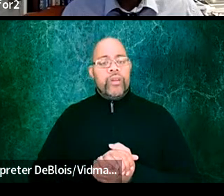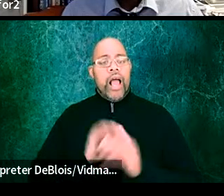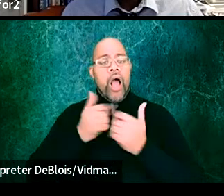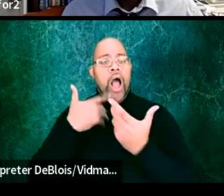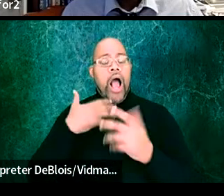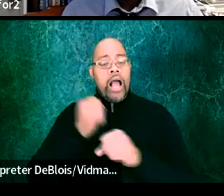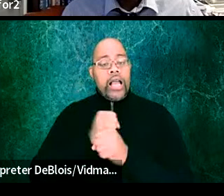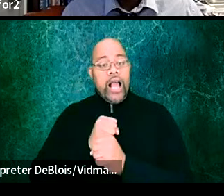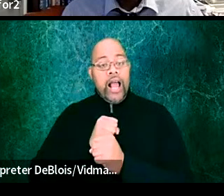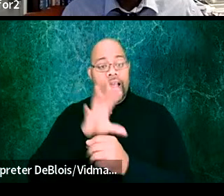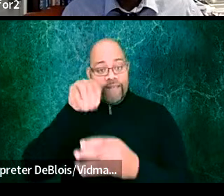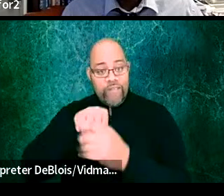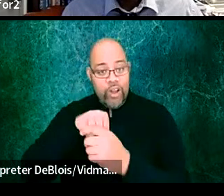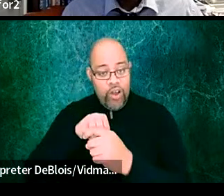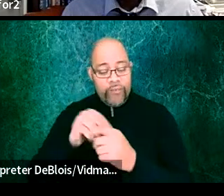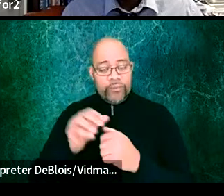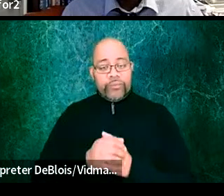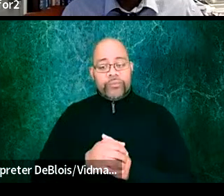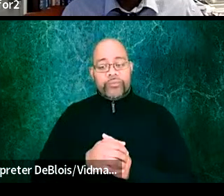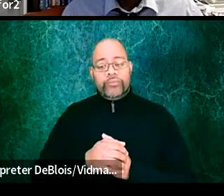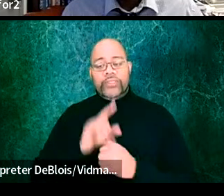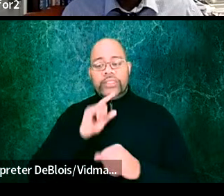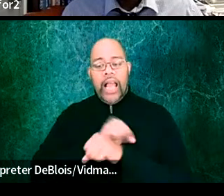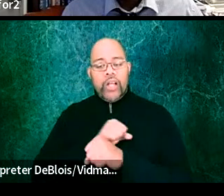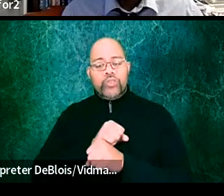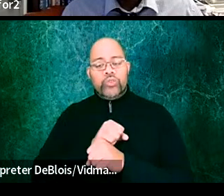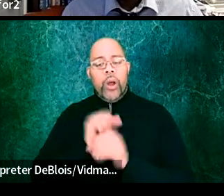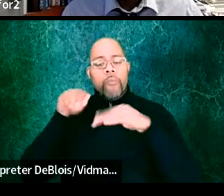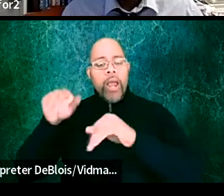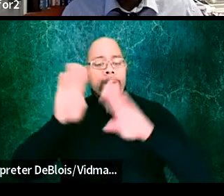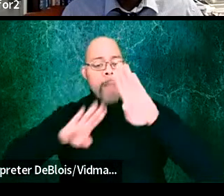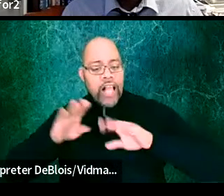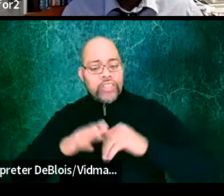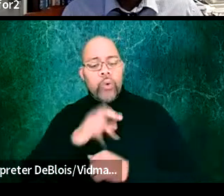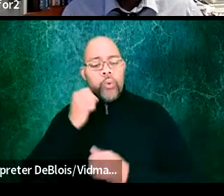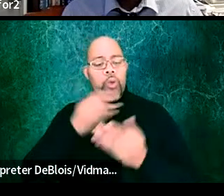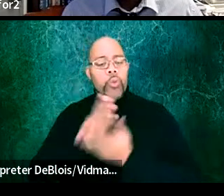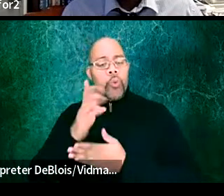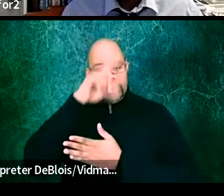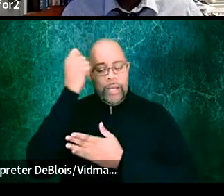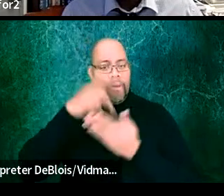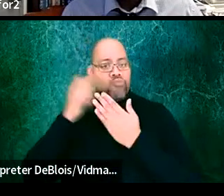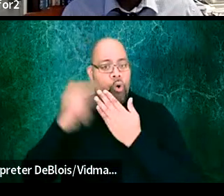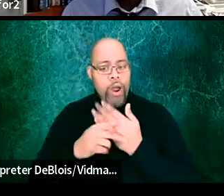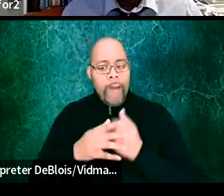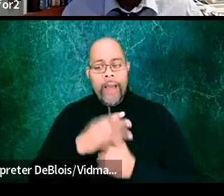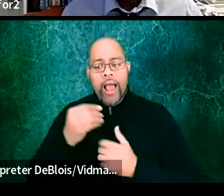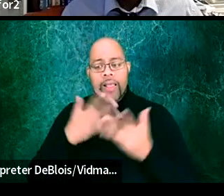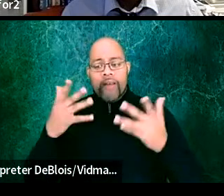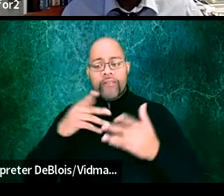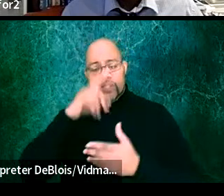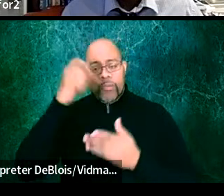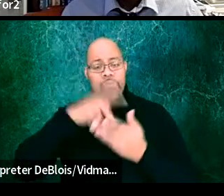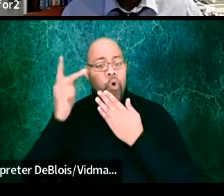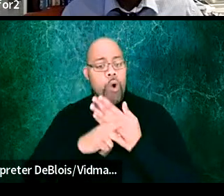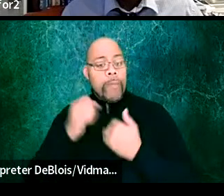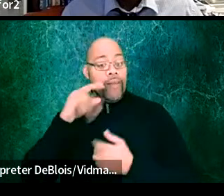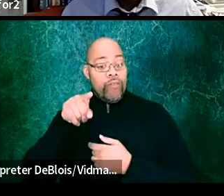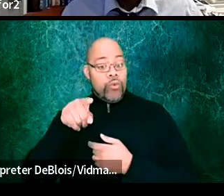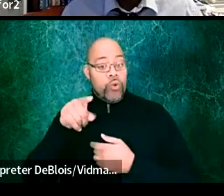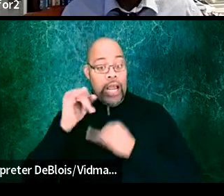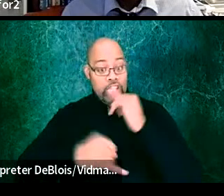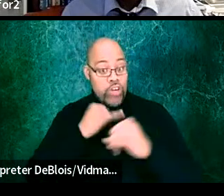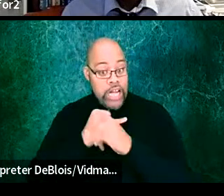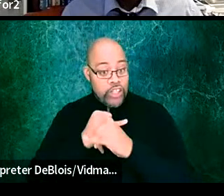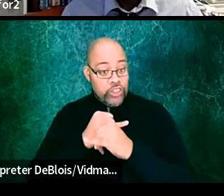got involved in actual like marine biology was through summer programs. And a lot of summer programs, if you are